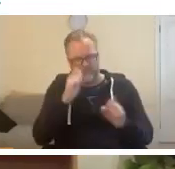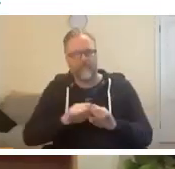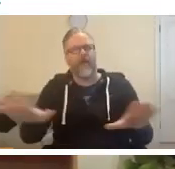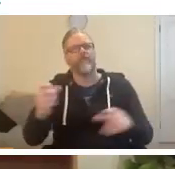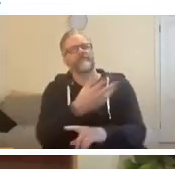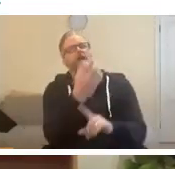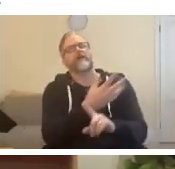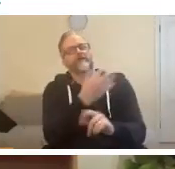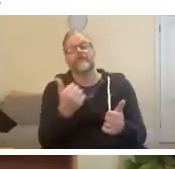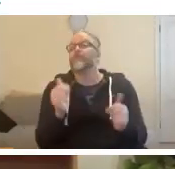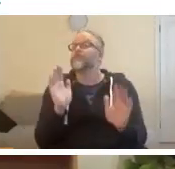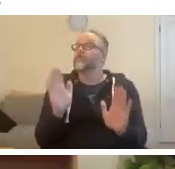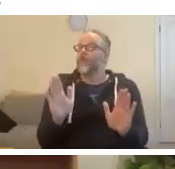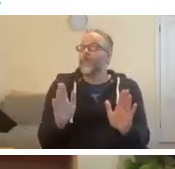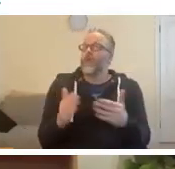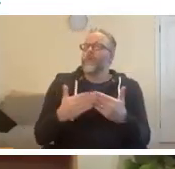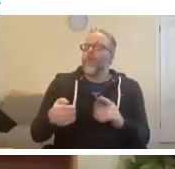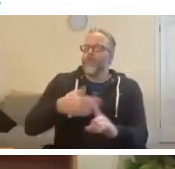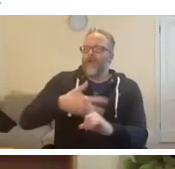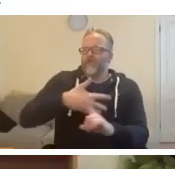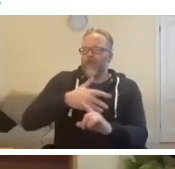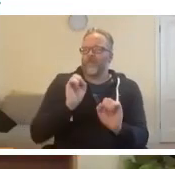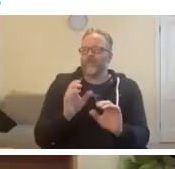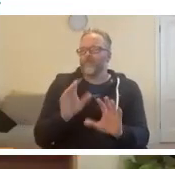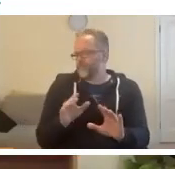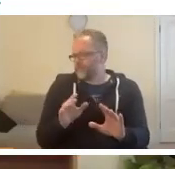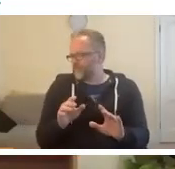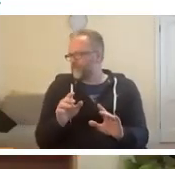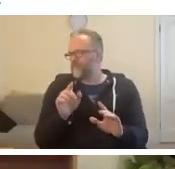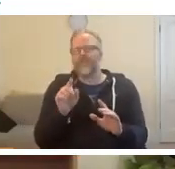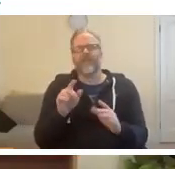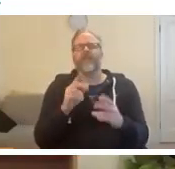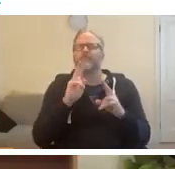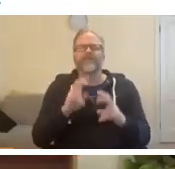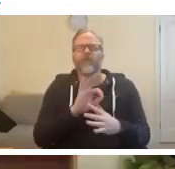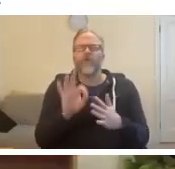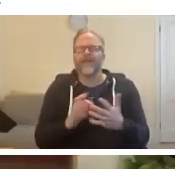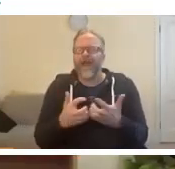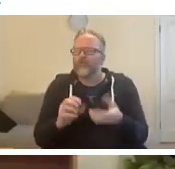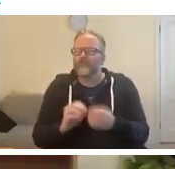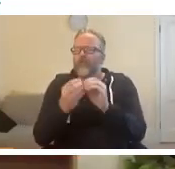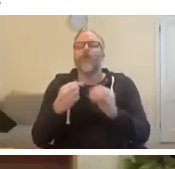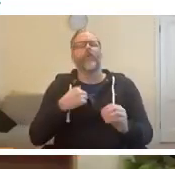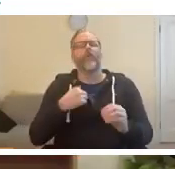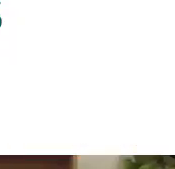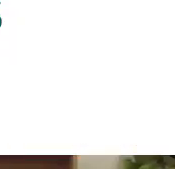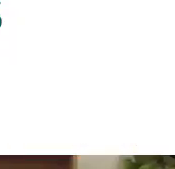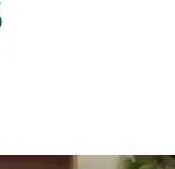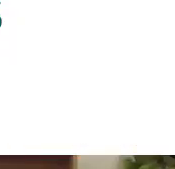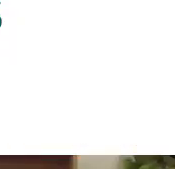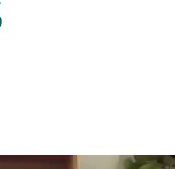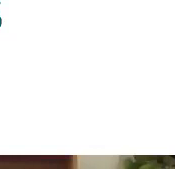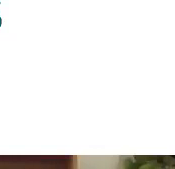So just to give you a bit more background and what sort of form these research questions. So we started to wonder a bit about the